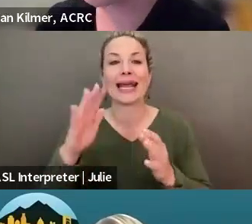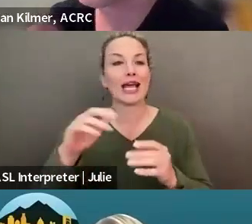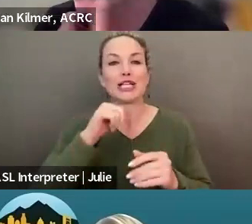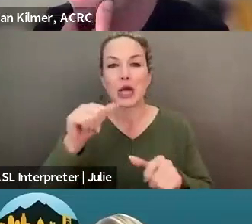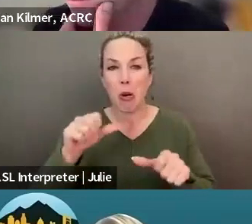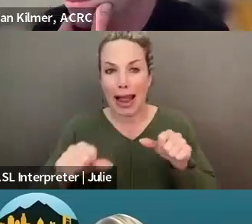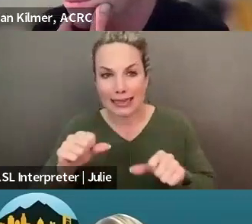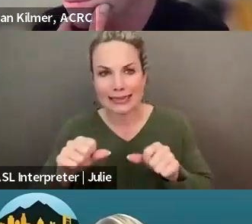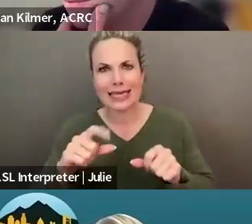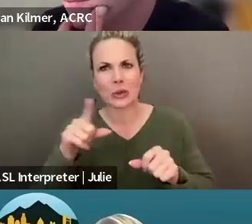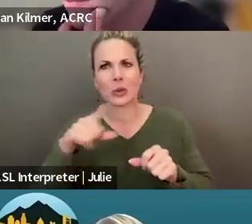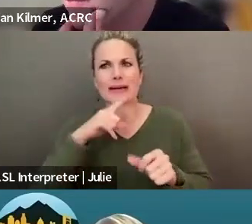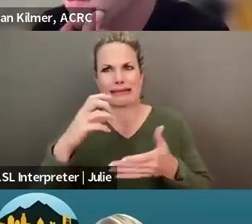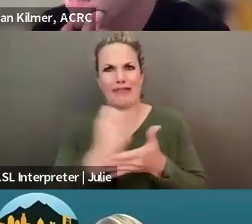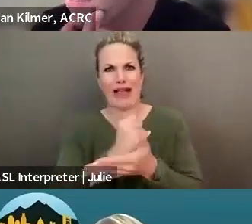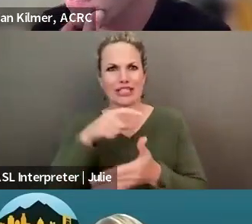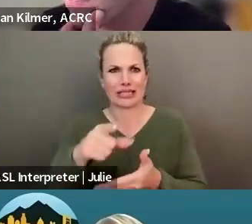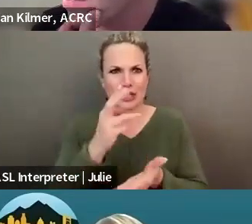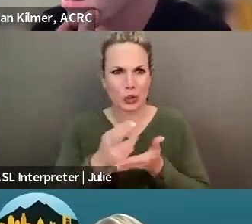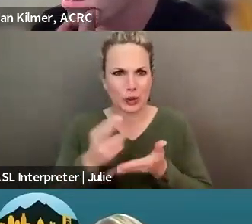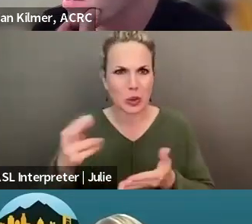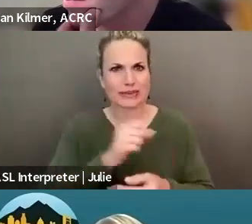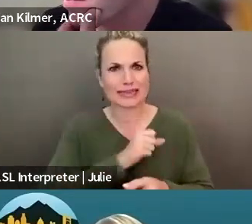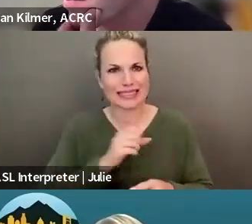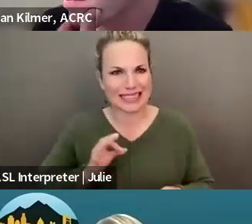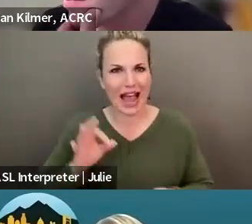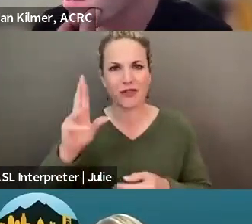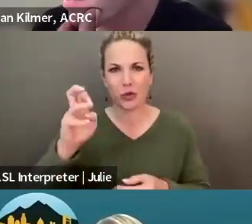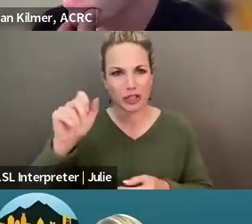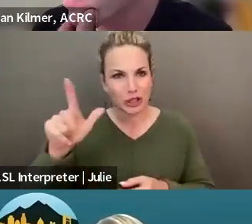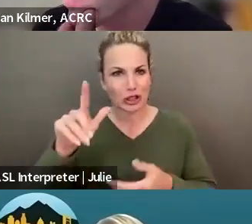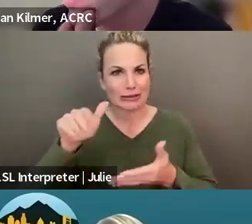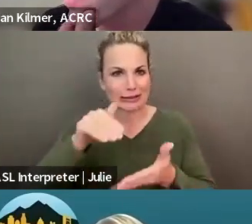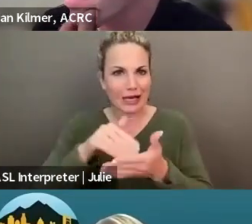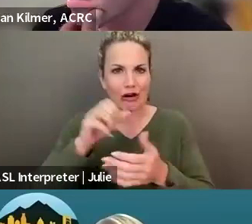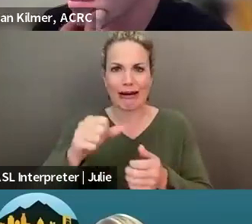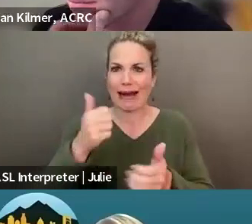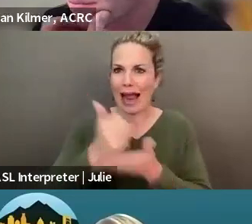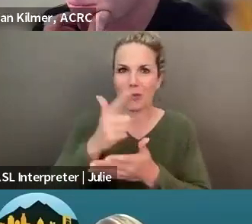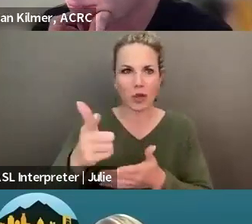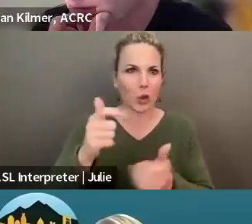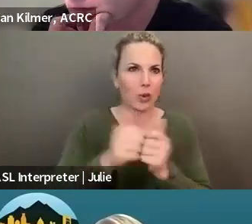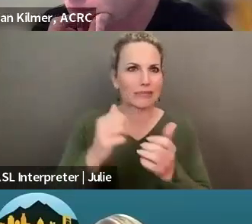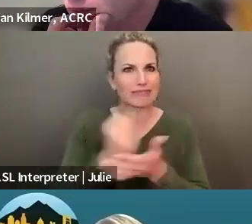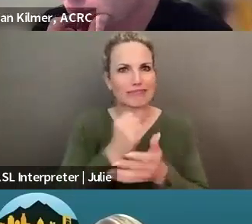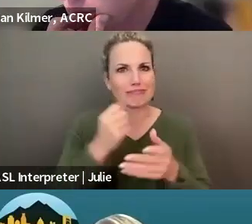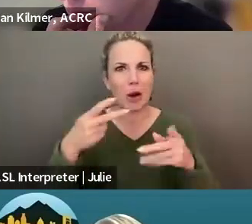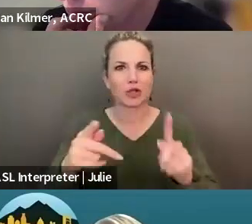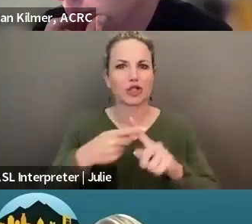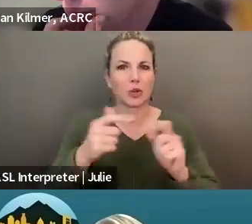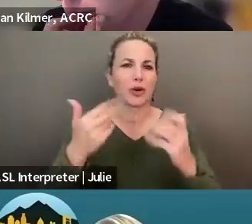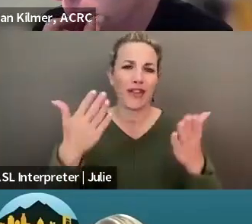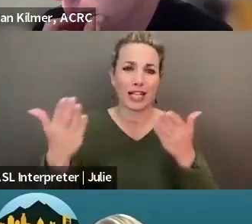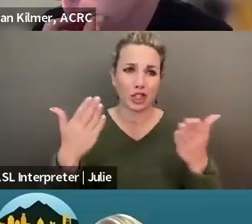hesitate to take advantage of this resource of the staff at the Regional Center that can help you expand opportunities to provide services